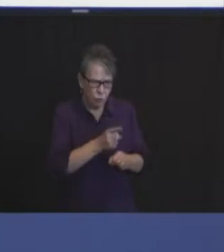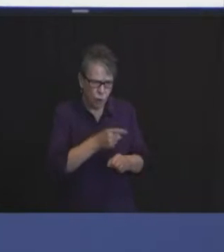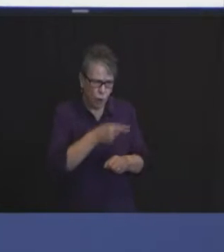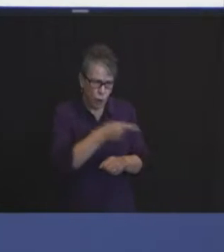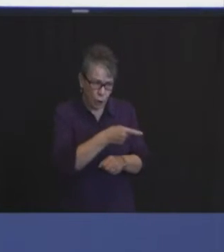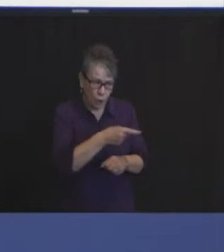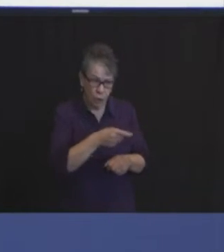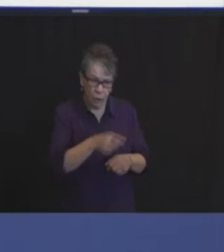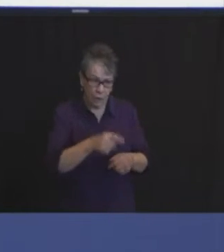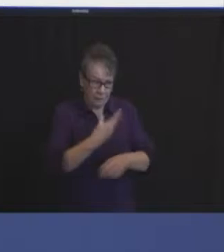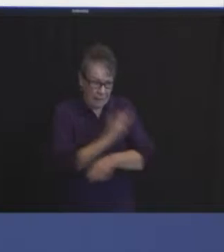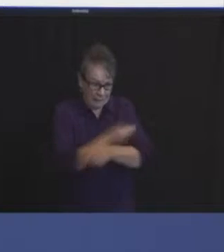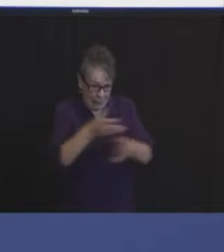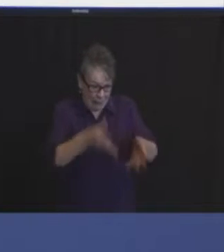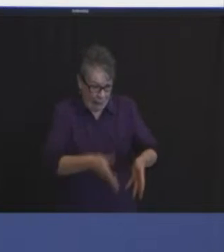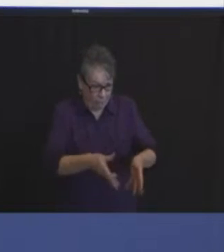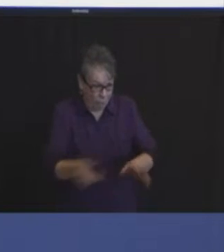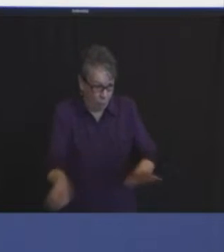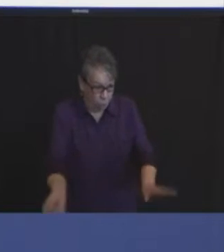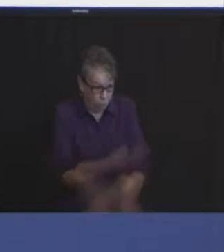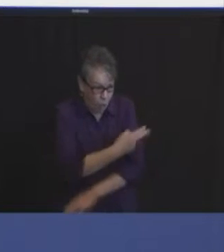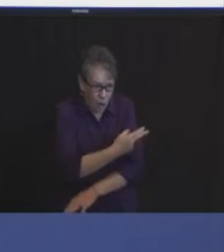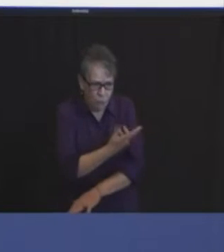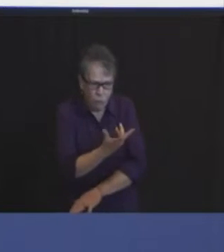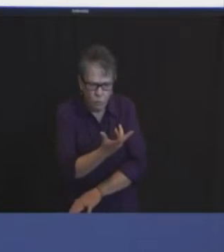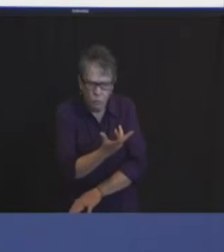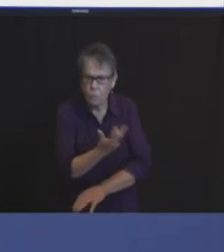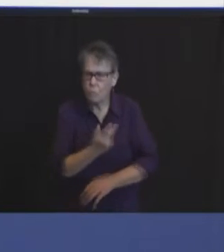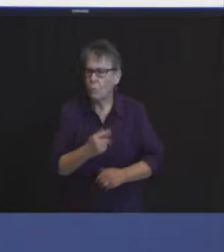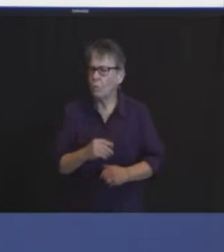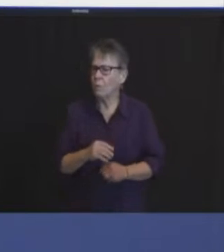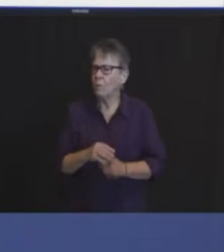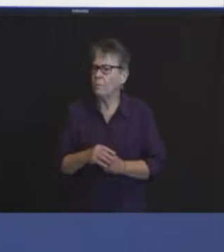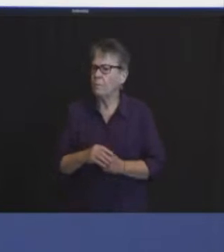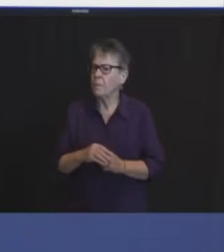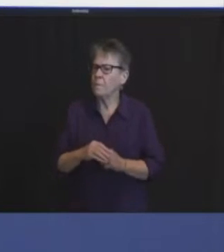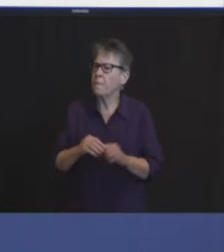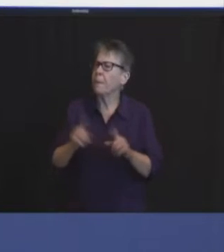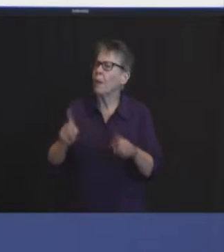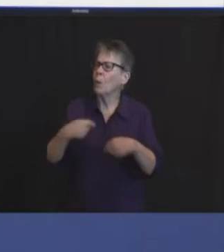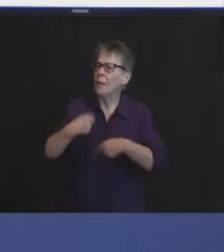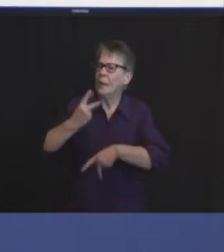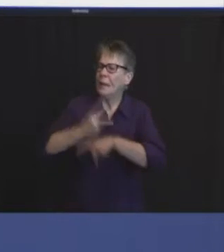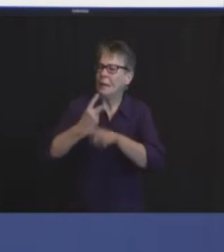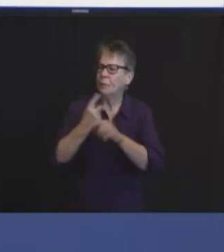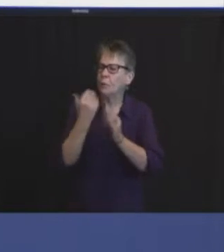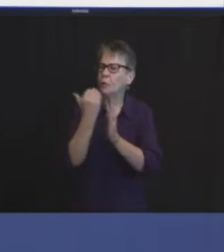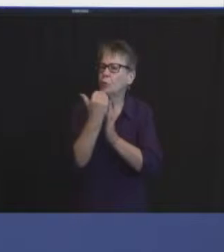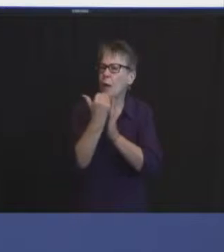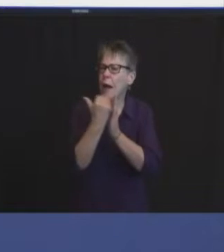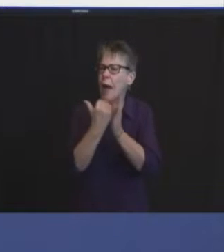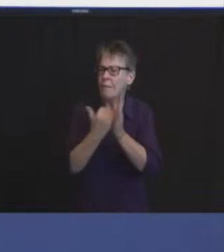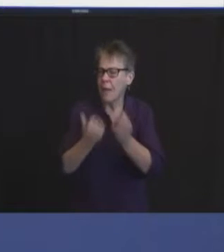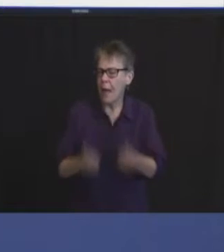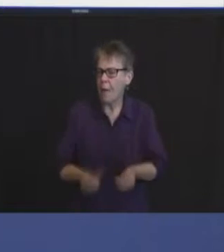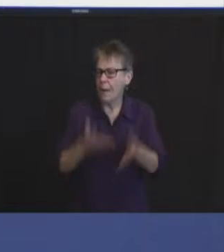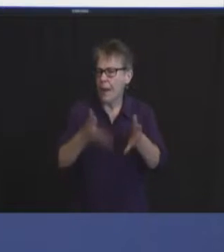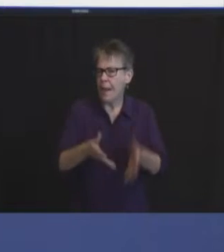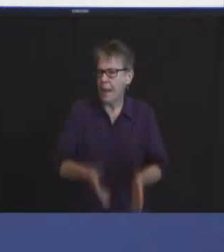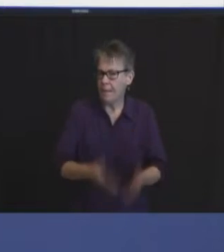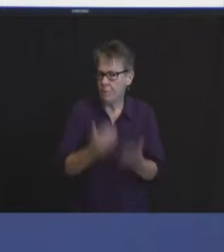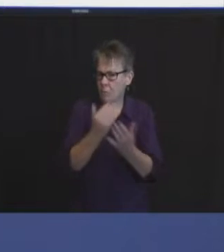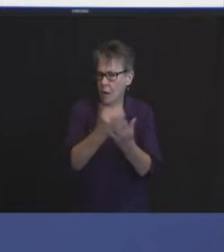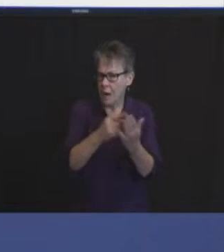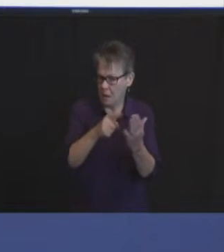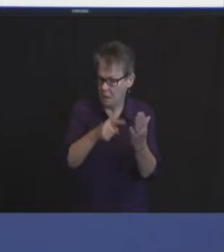minimal in connection to the number of doses out there, but we do keep track of that. That's why I've